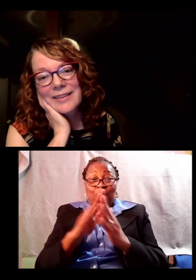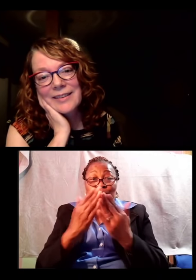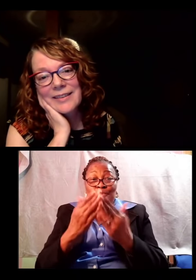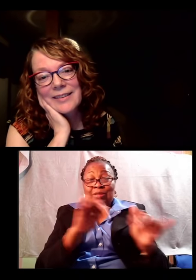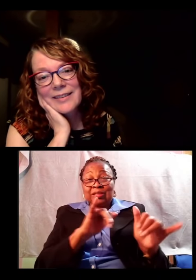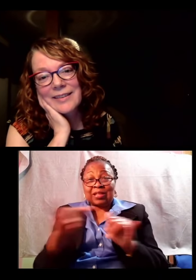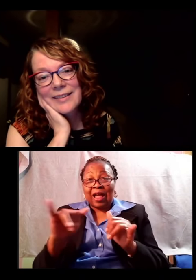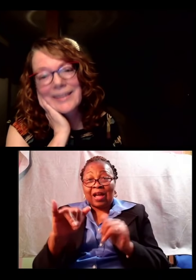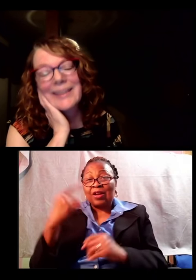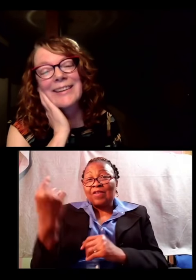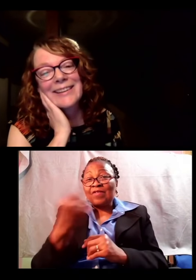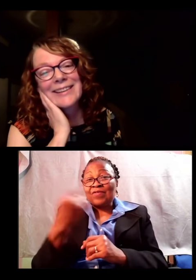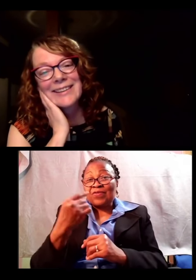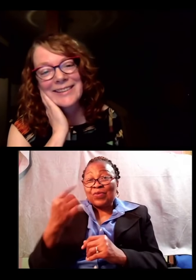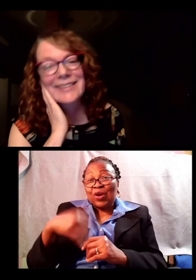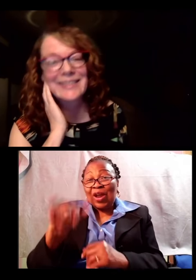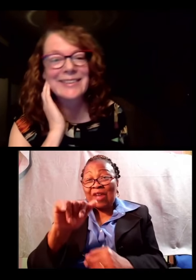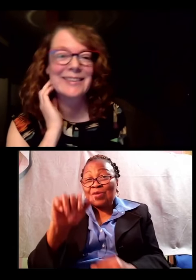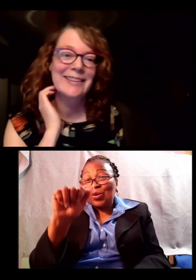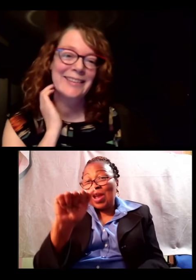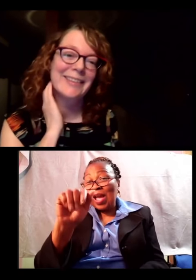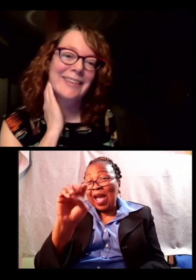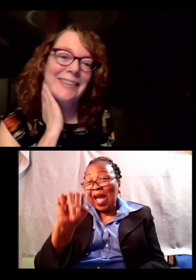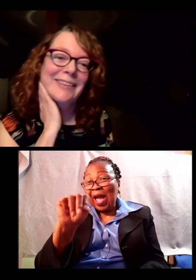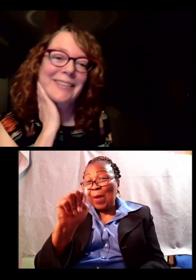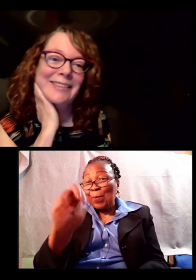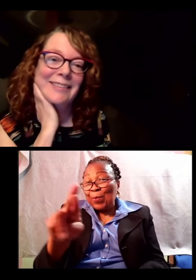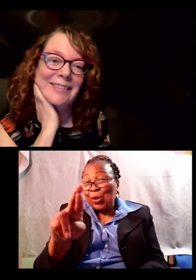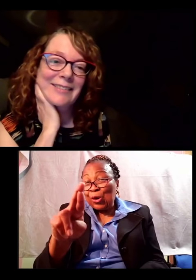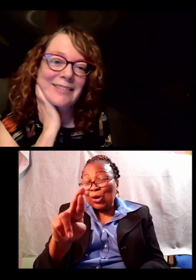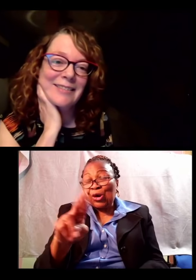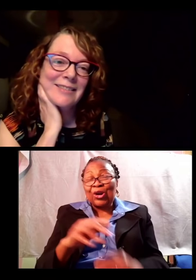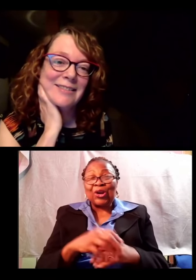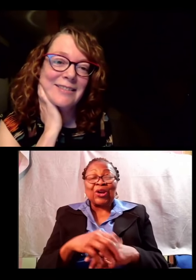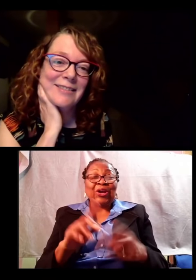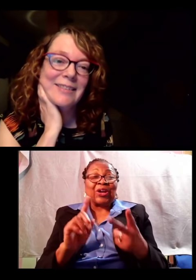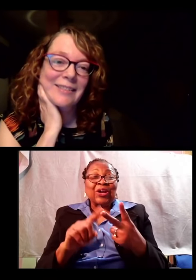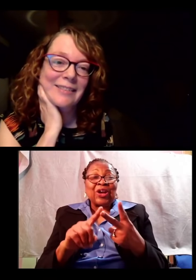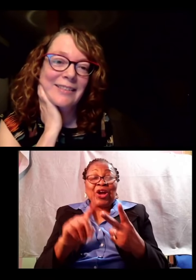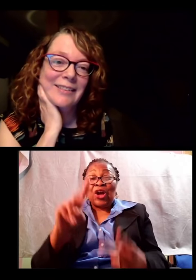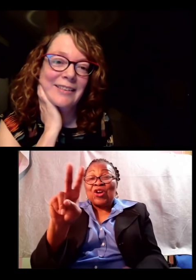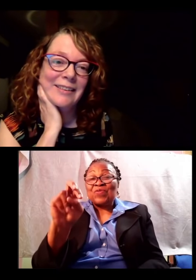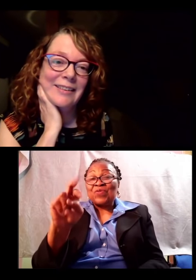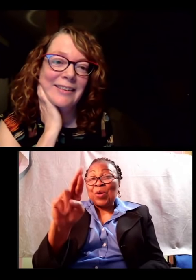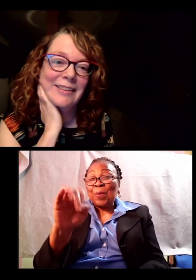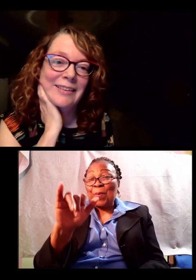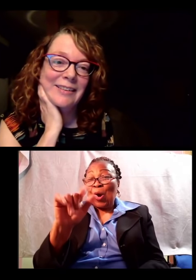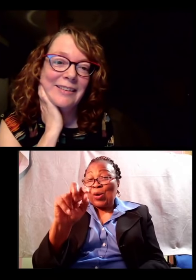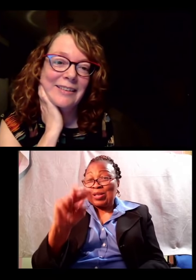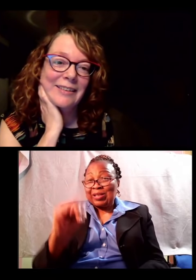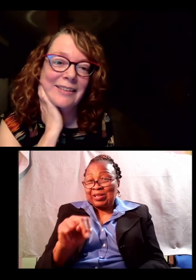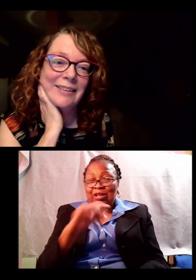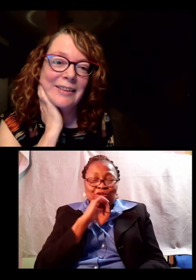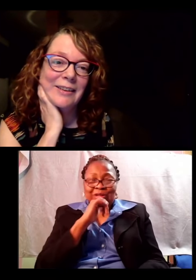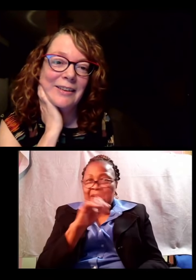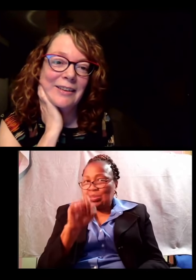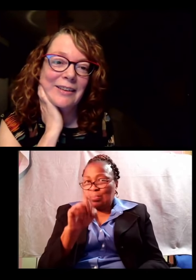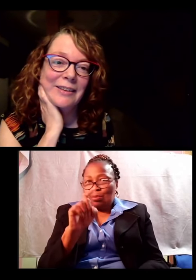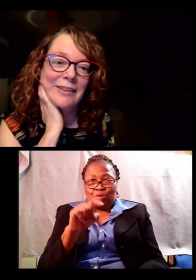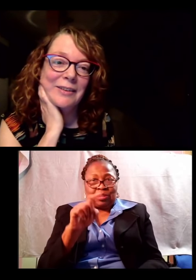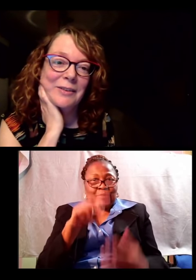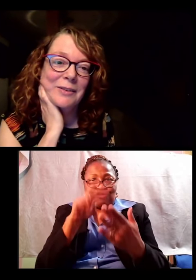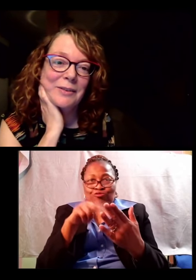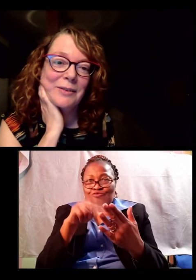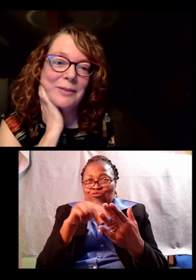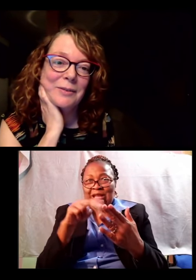Forever Amber, and, you know, verboten, you're not supposed to be reading this, grown-up books